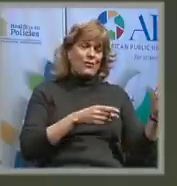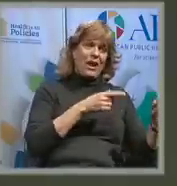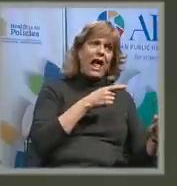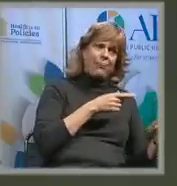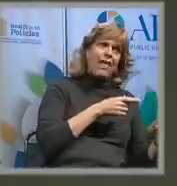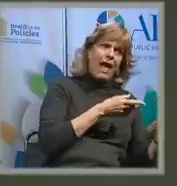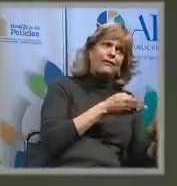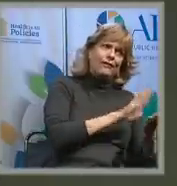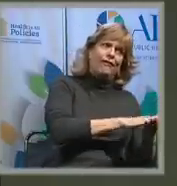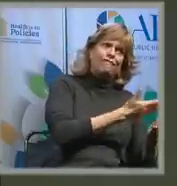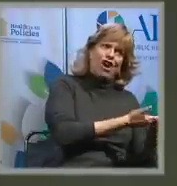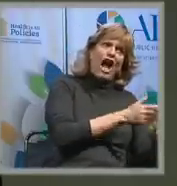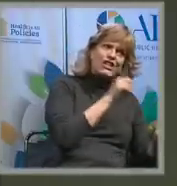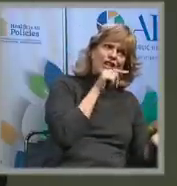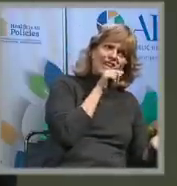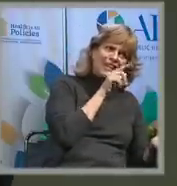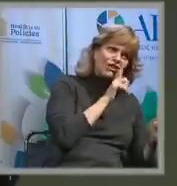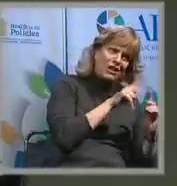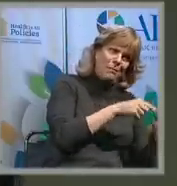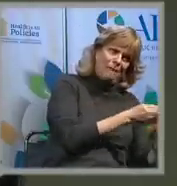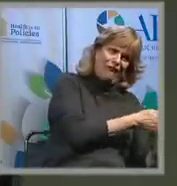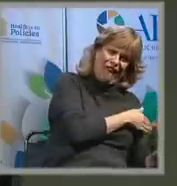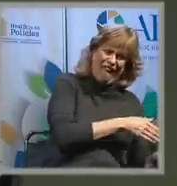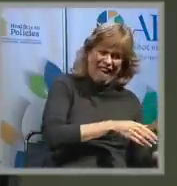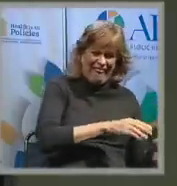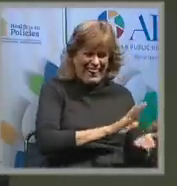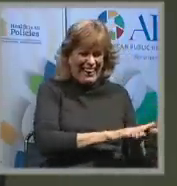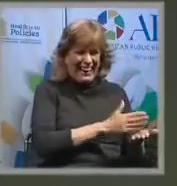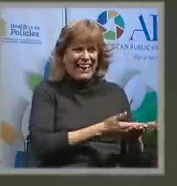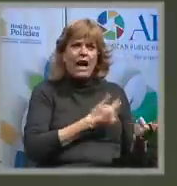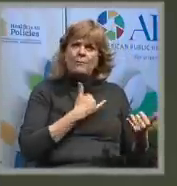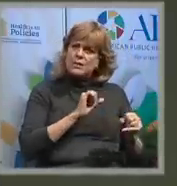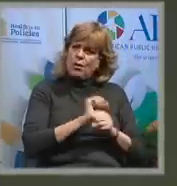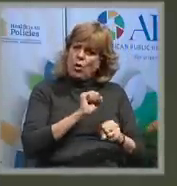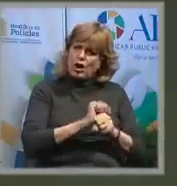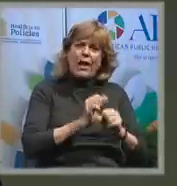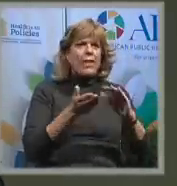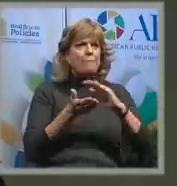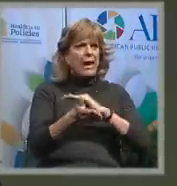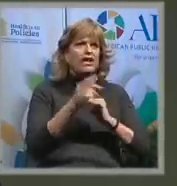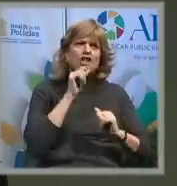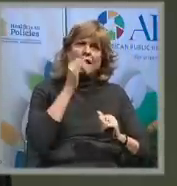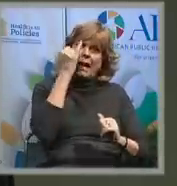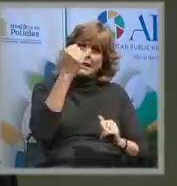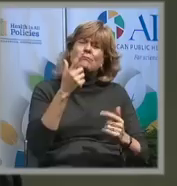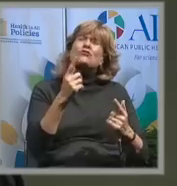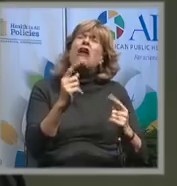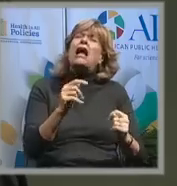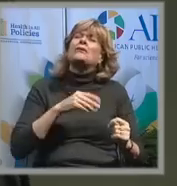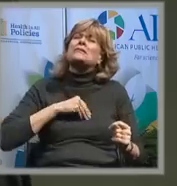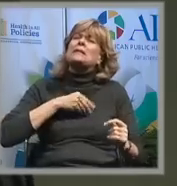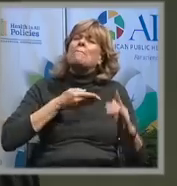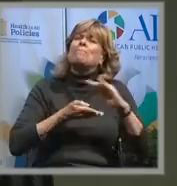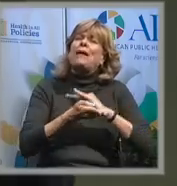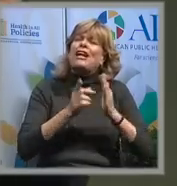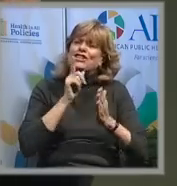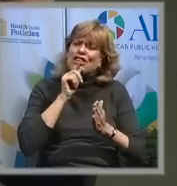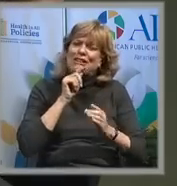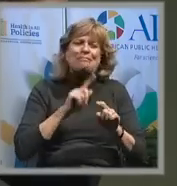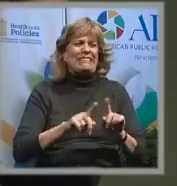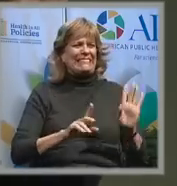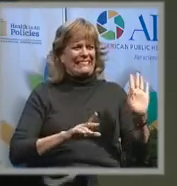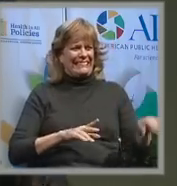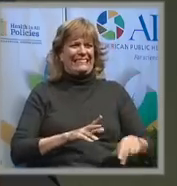talked about it earlier. And all the way up, and I'm still working on that baked chicken idea, right? Brought her up